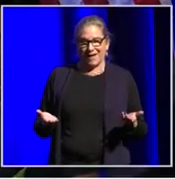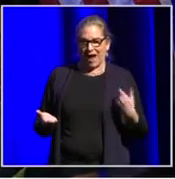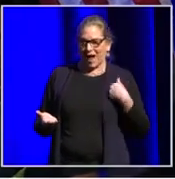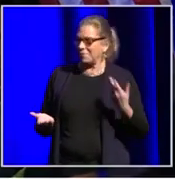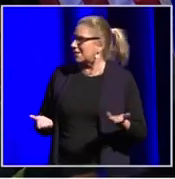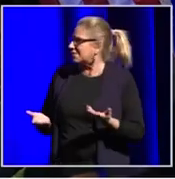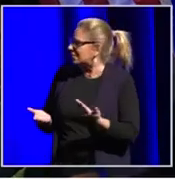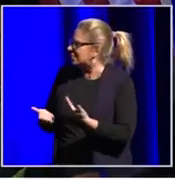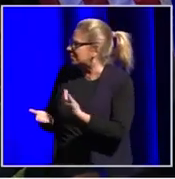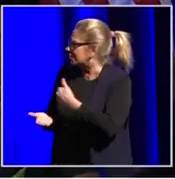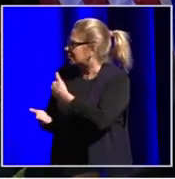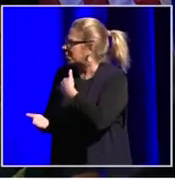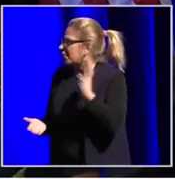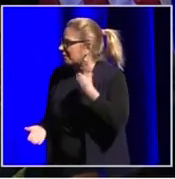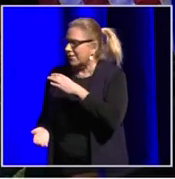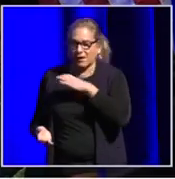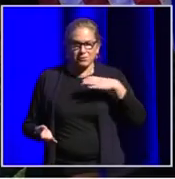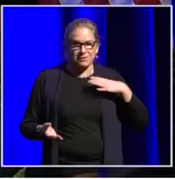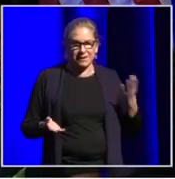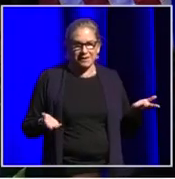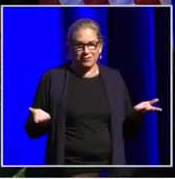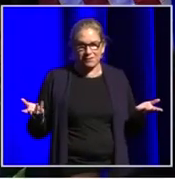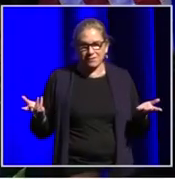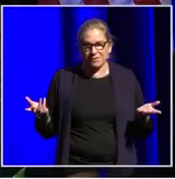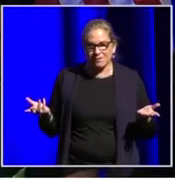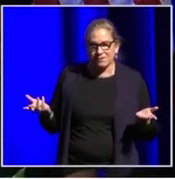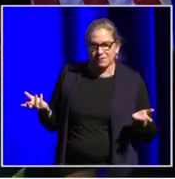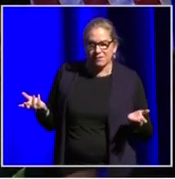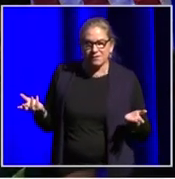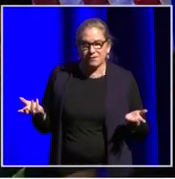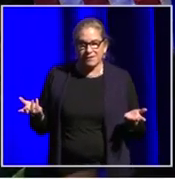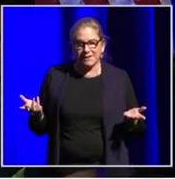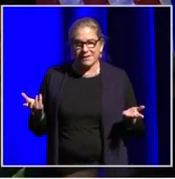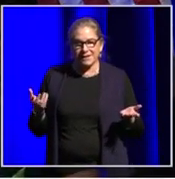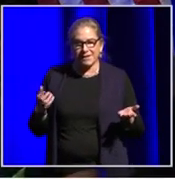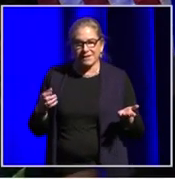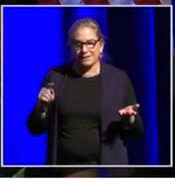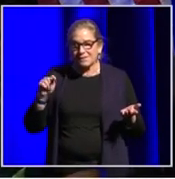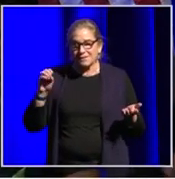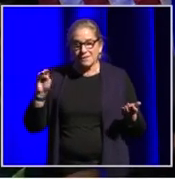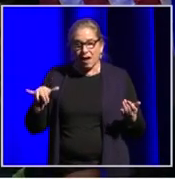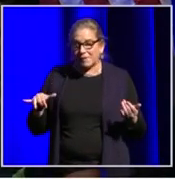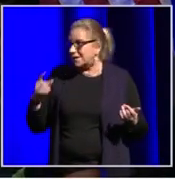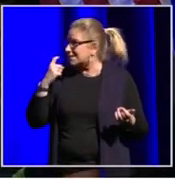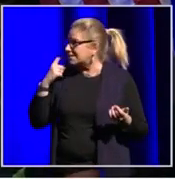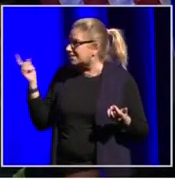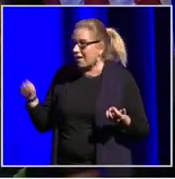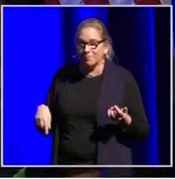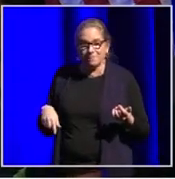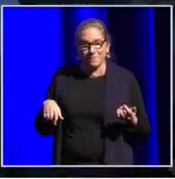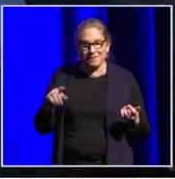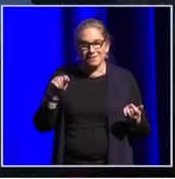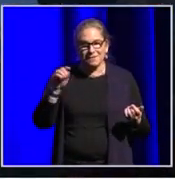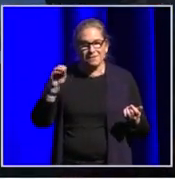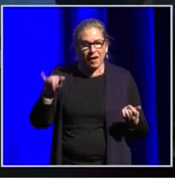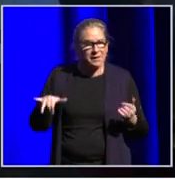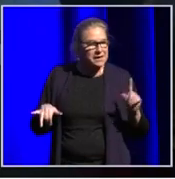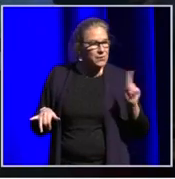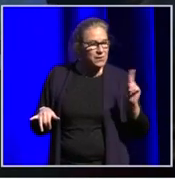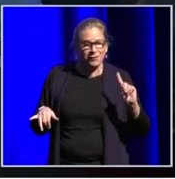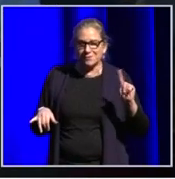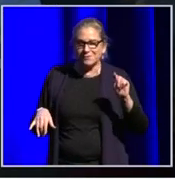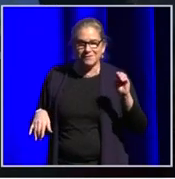on stage, did you see Tommy just snuck in? Who is the Tommy to whom that person was referring?